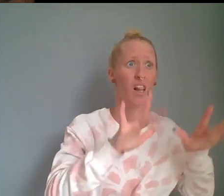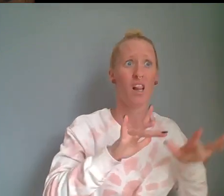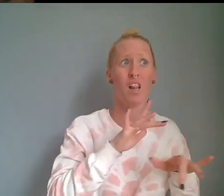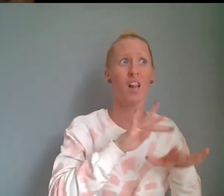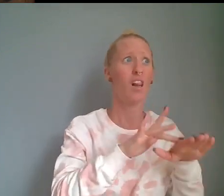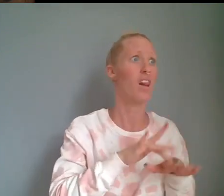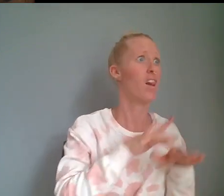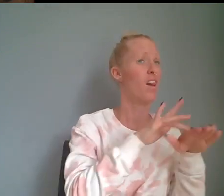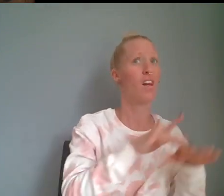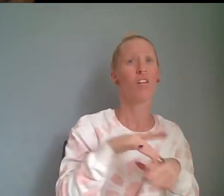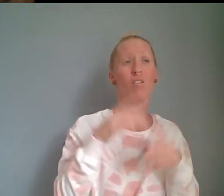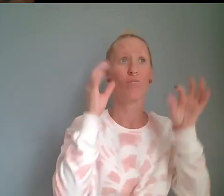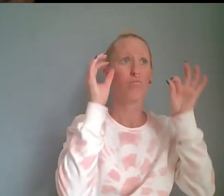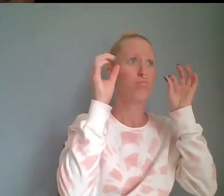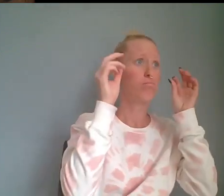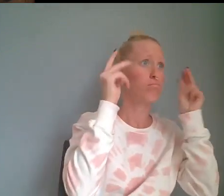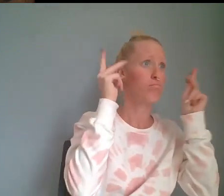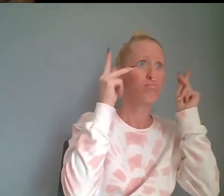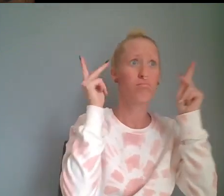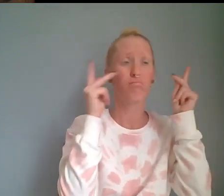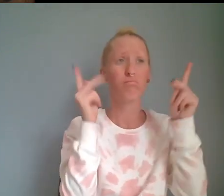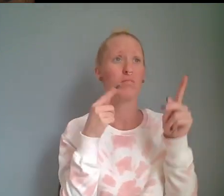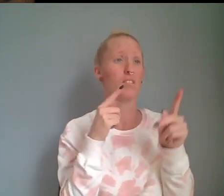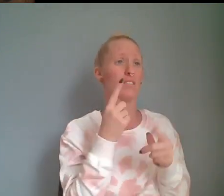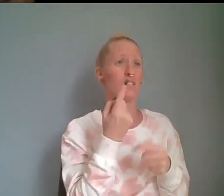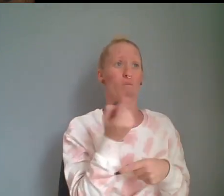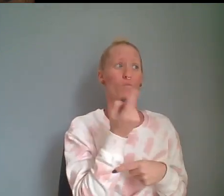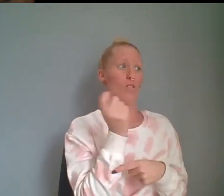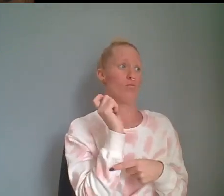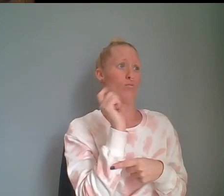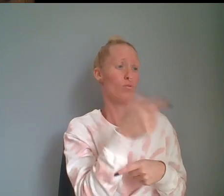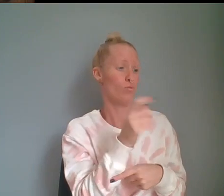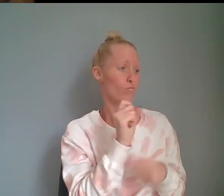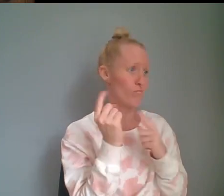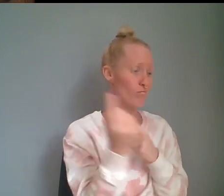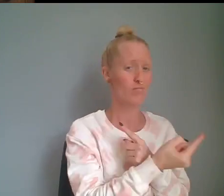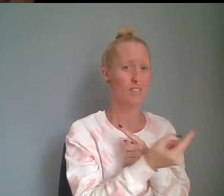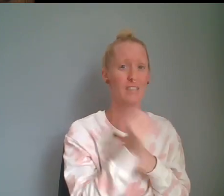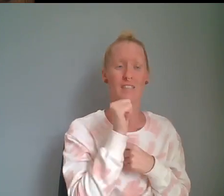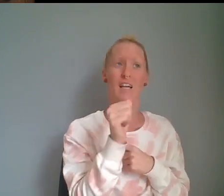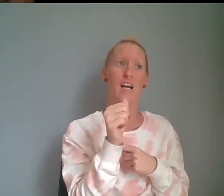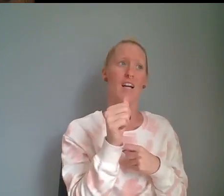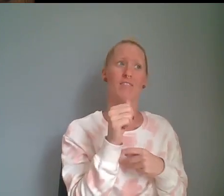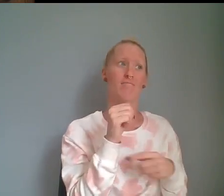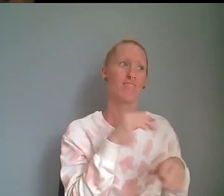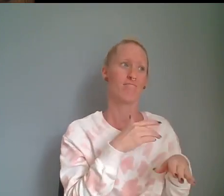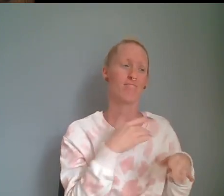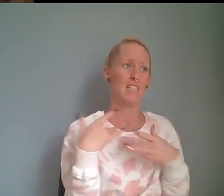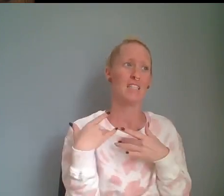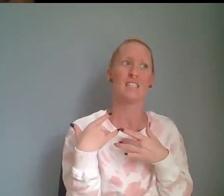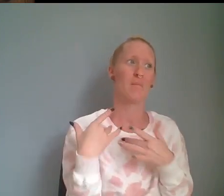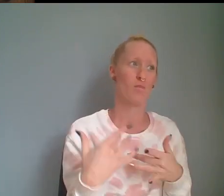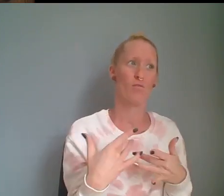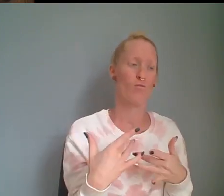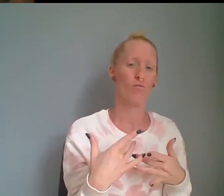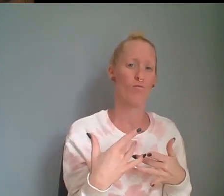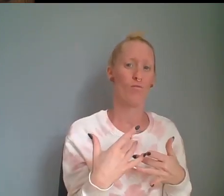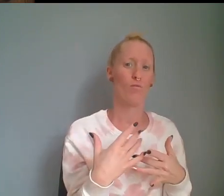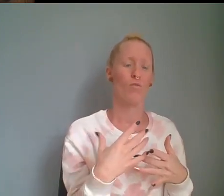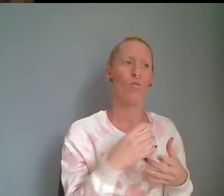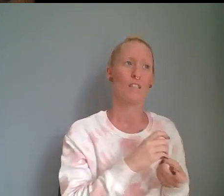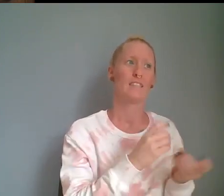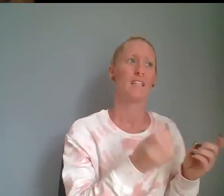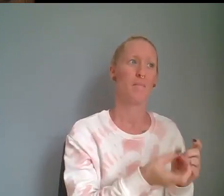going to shoot you around the corner is not considered as normal or as acceptable or adaptive behavior. So